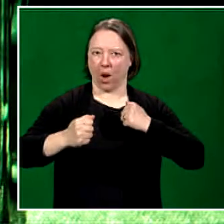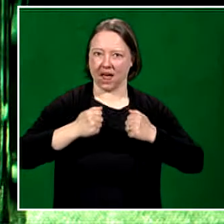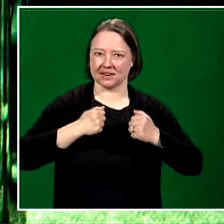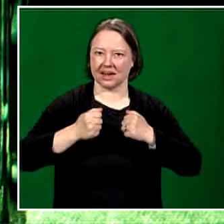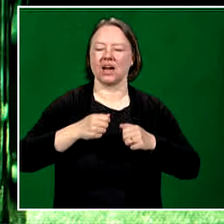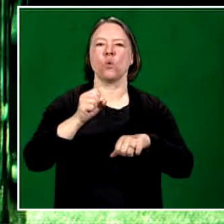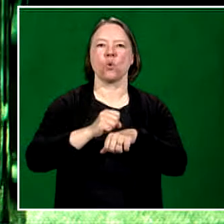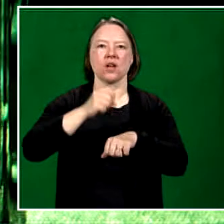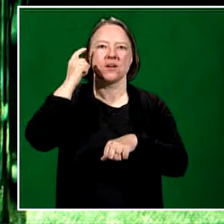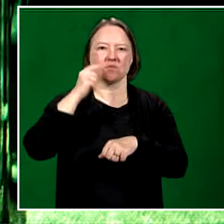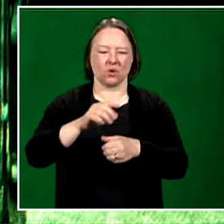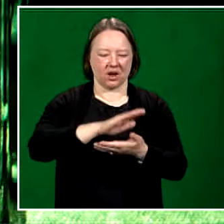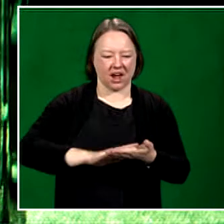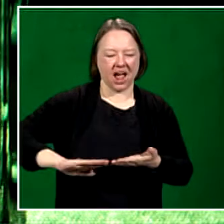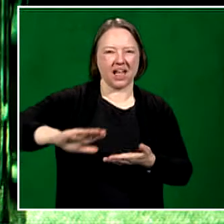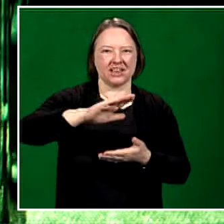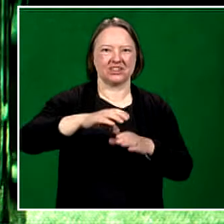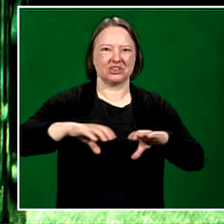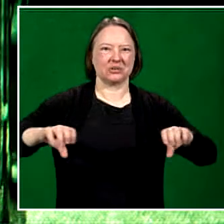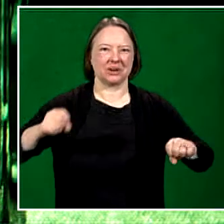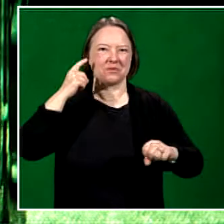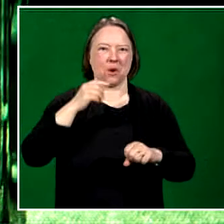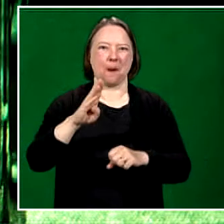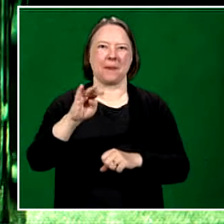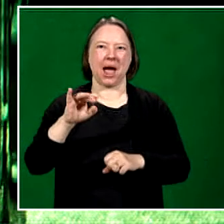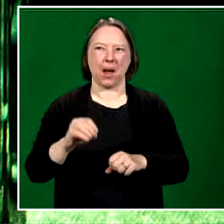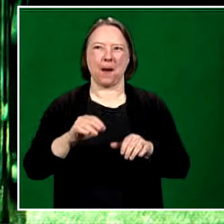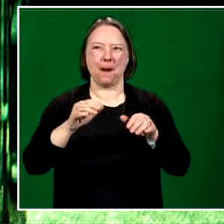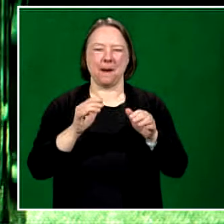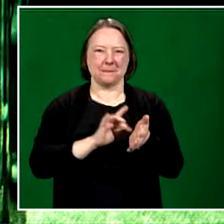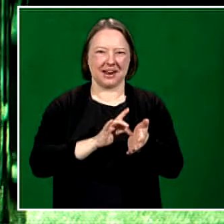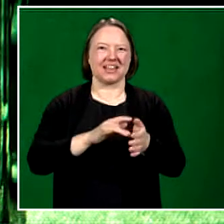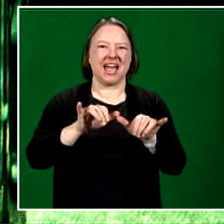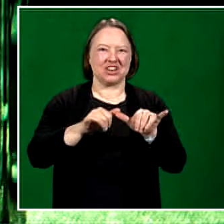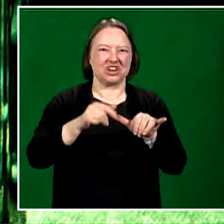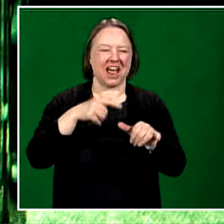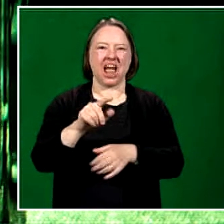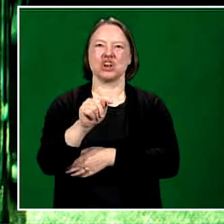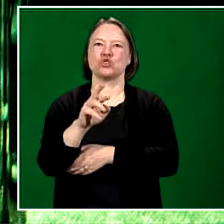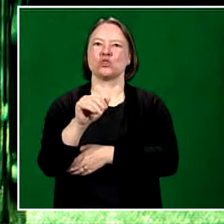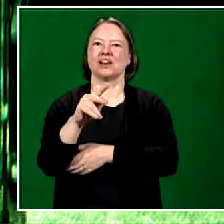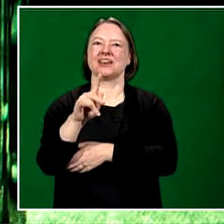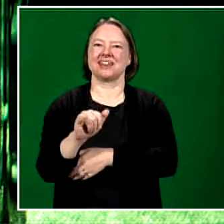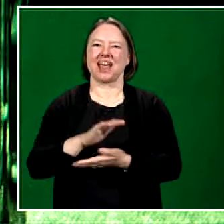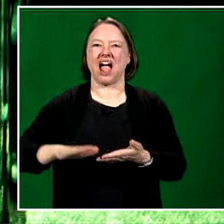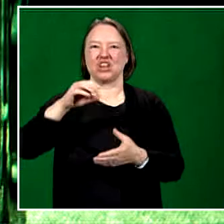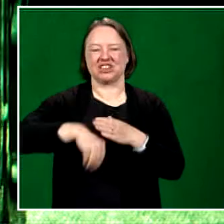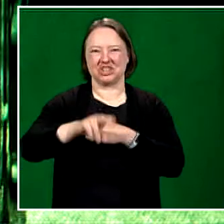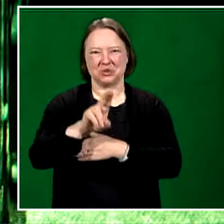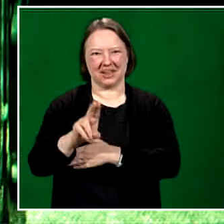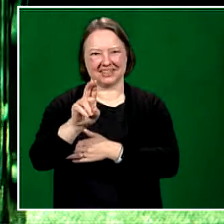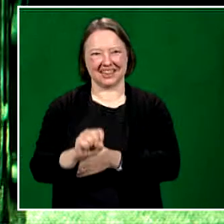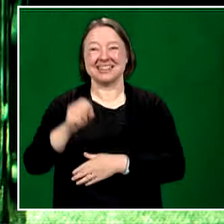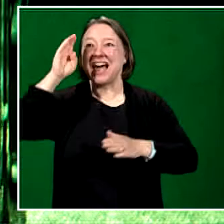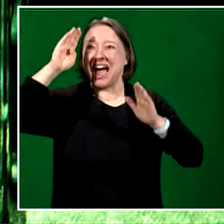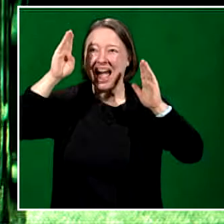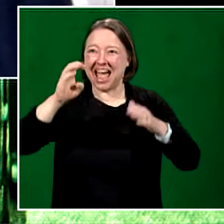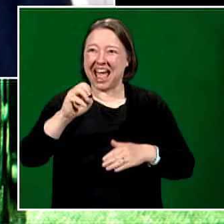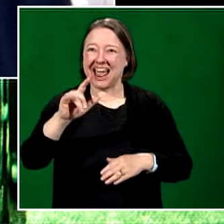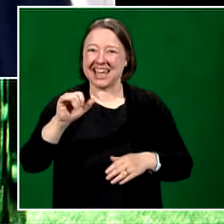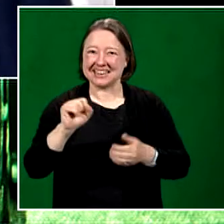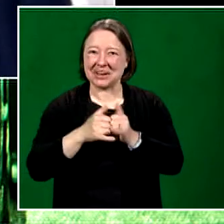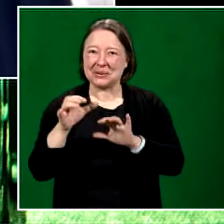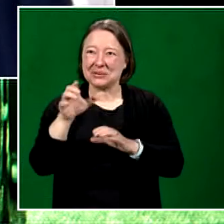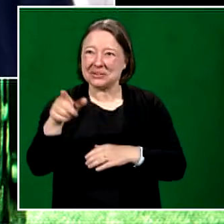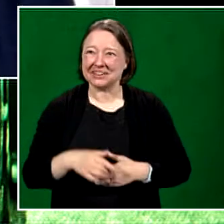his undergraduate degree in biomedical engineering at Trinity College in the United States. Hi, Elias, how you